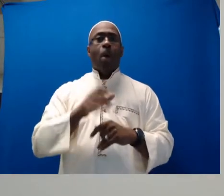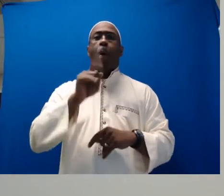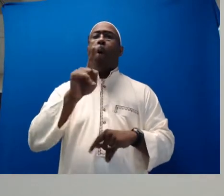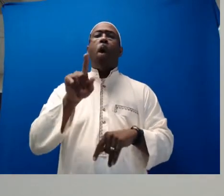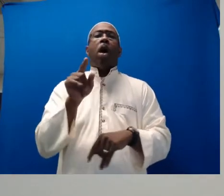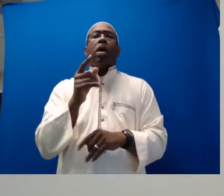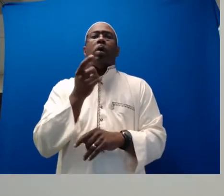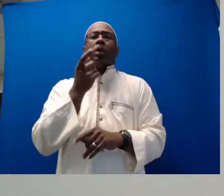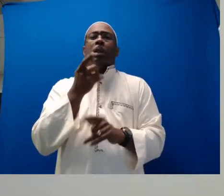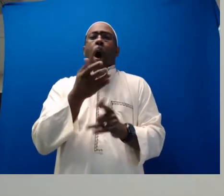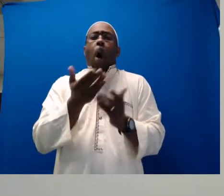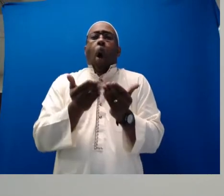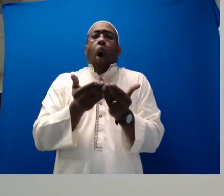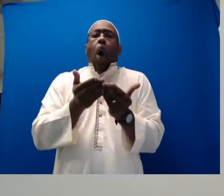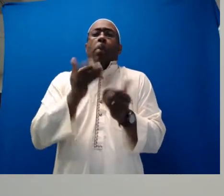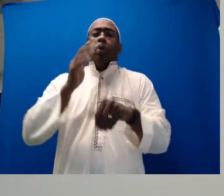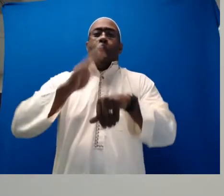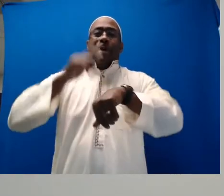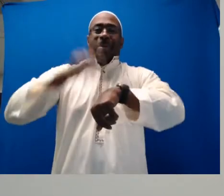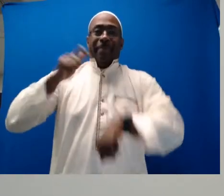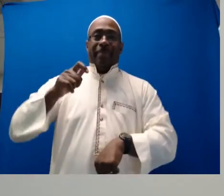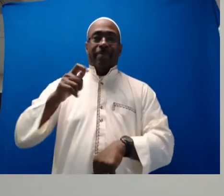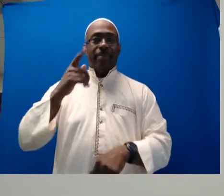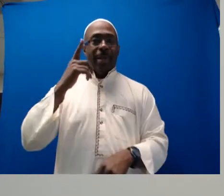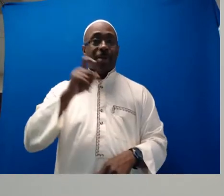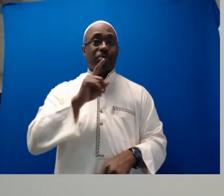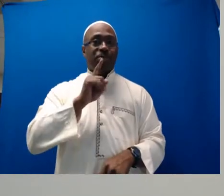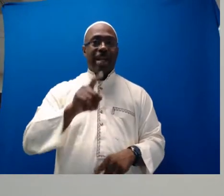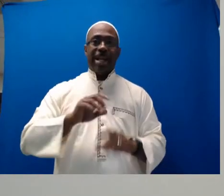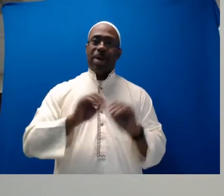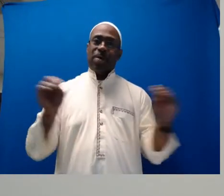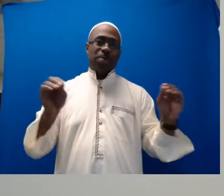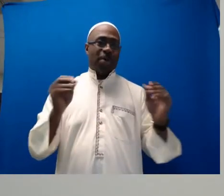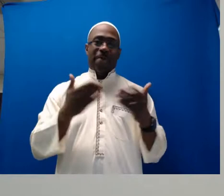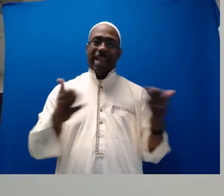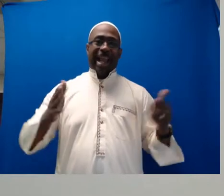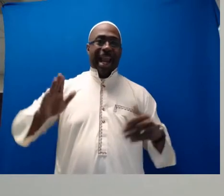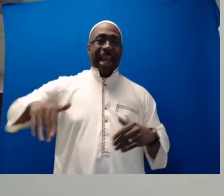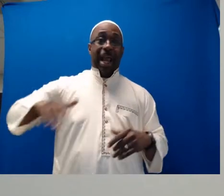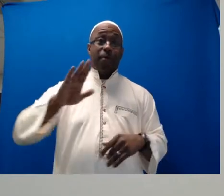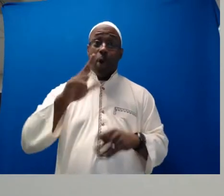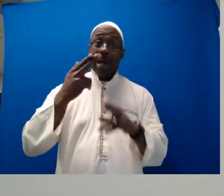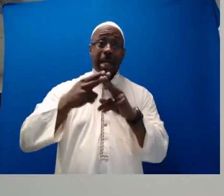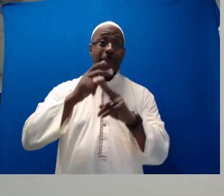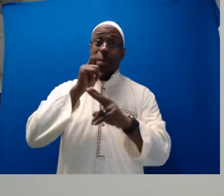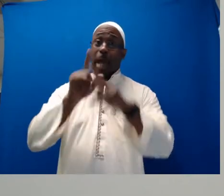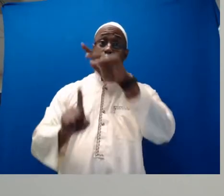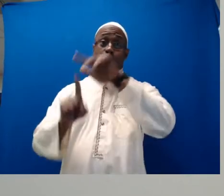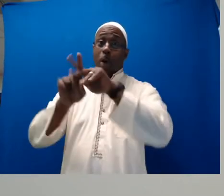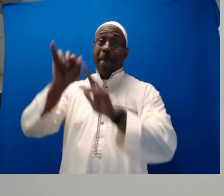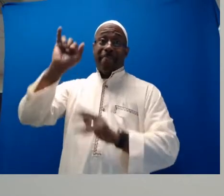time? Because there's no such thing as late. If your name is not on that list,